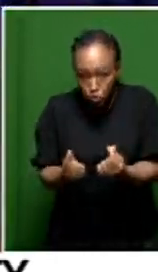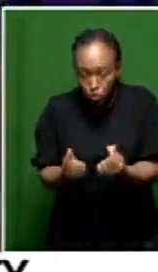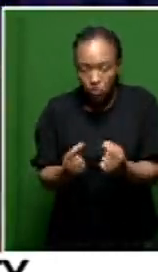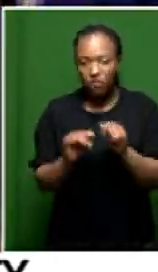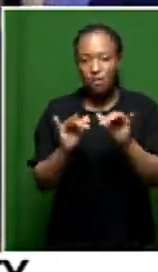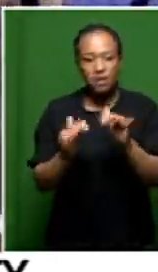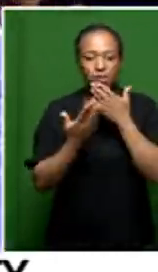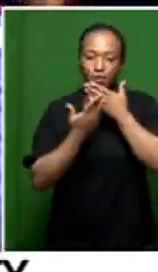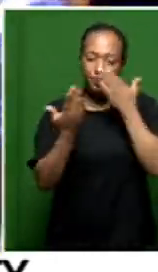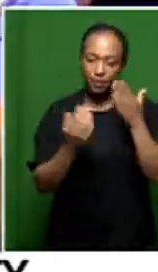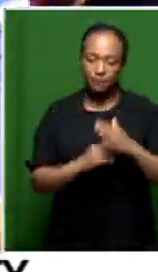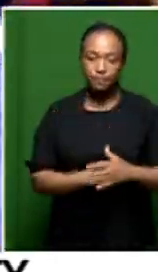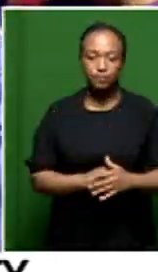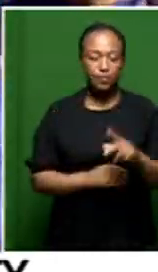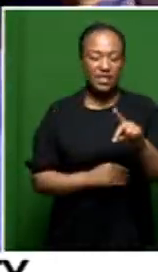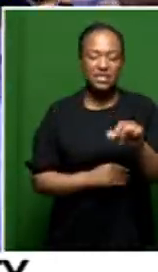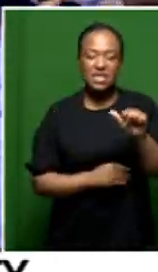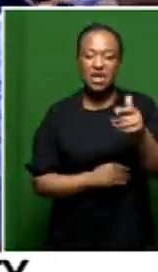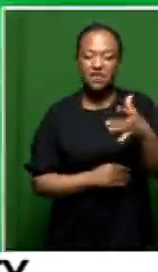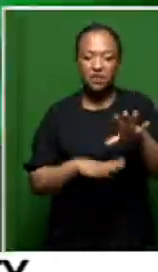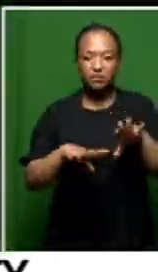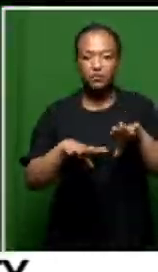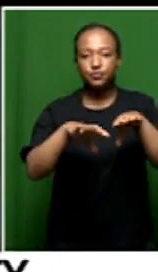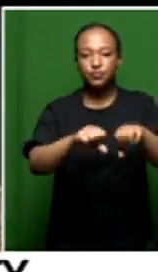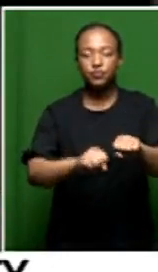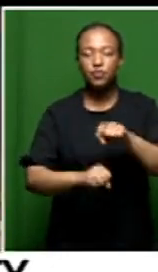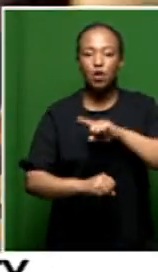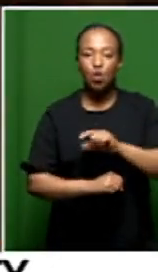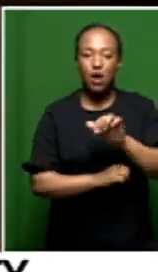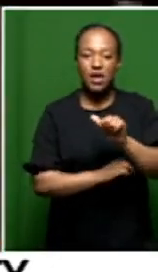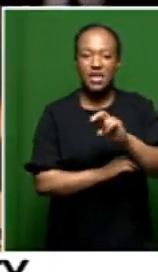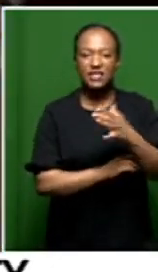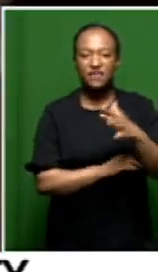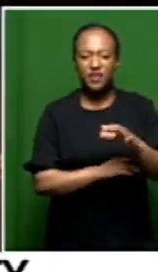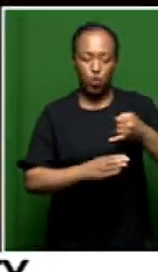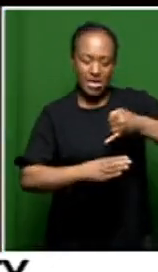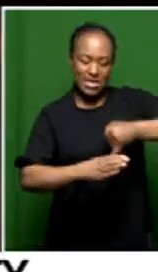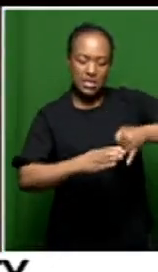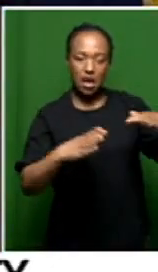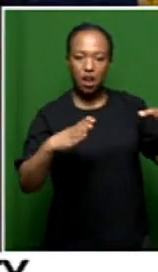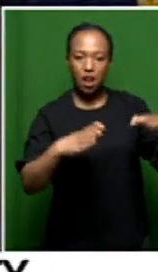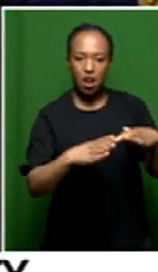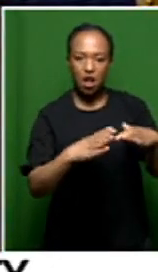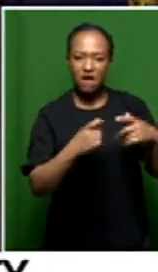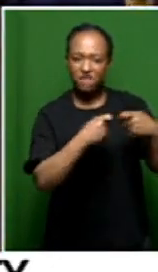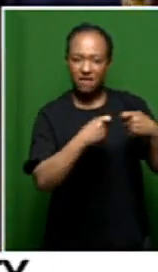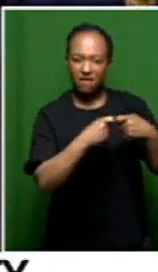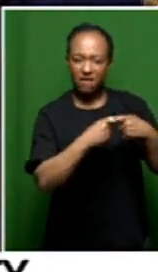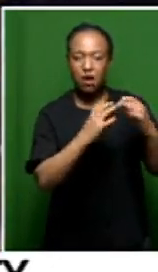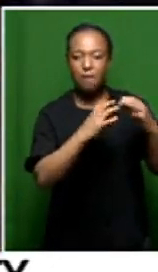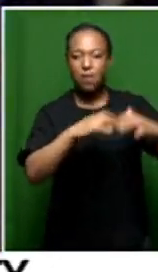The DA rose to power in Tshwane after the ANC was paralyzed by infighting over its mayoral candidates.